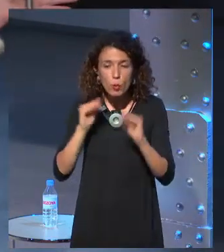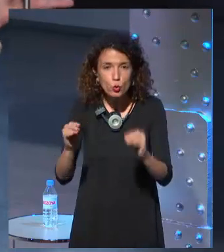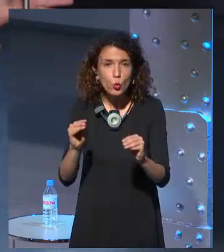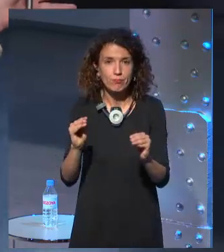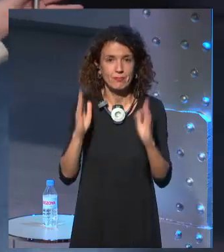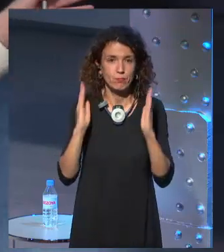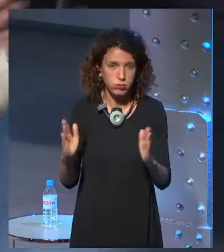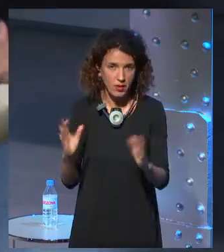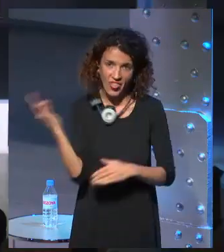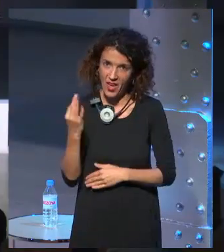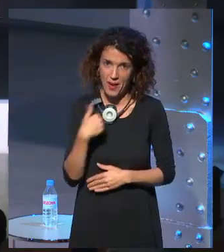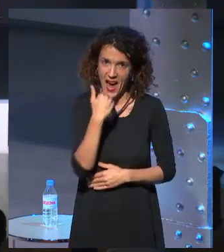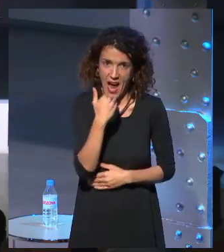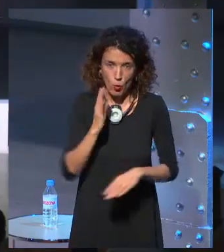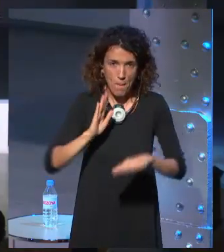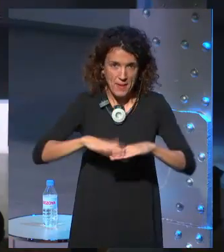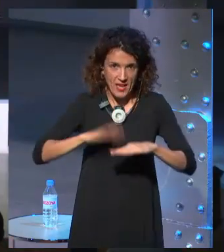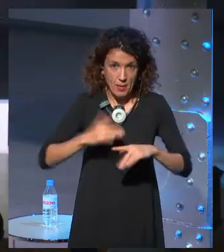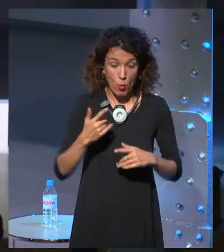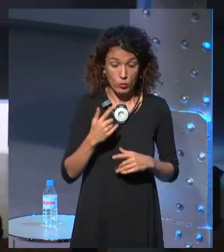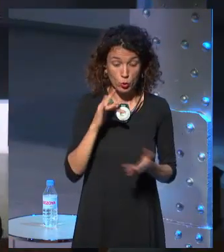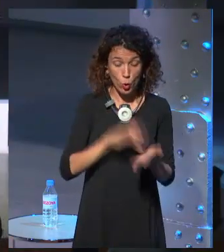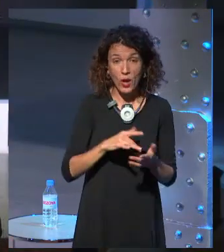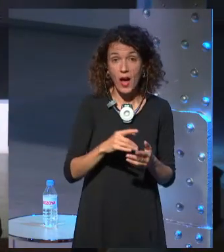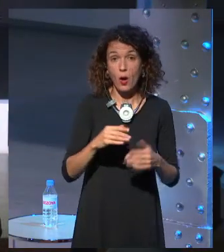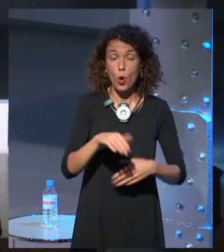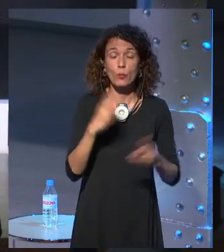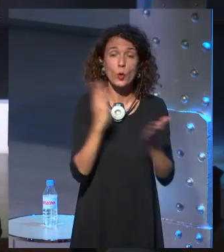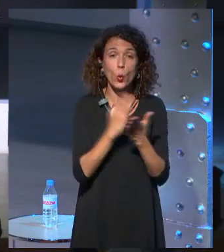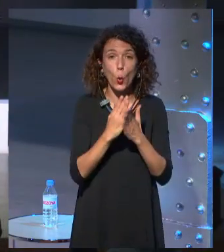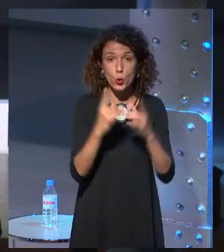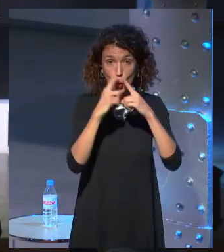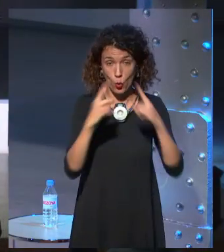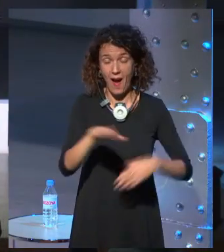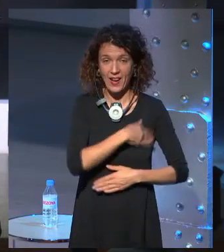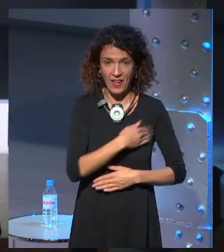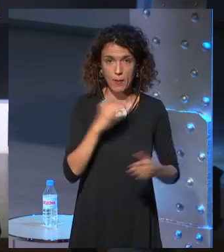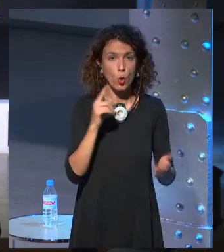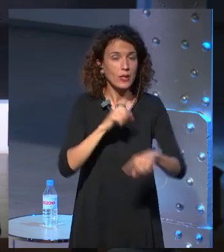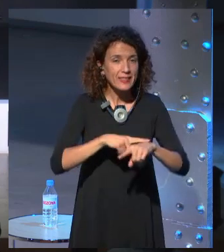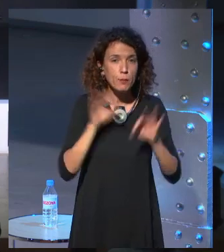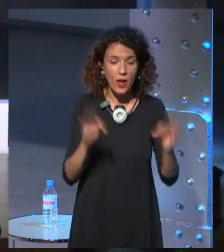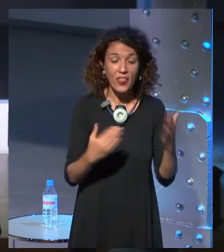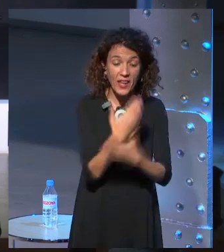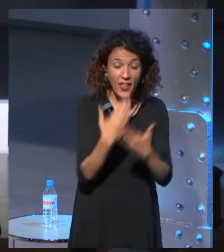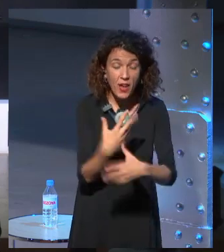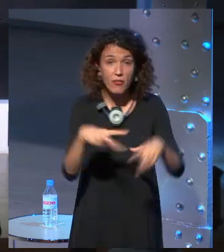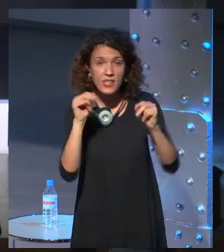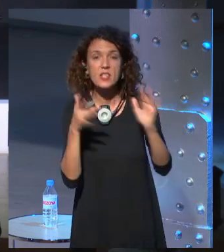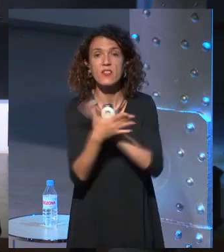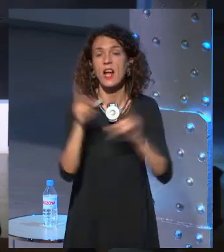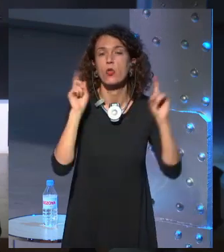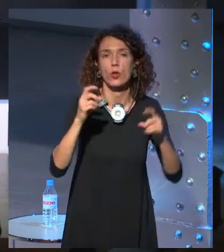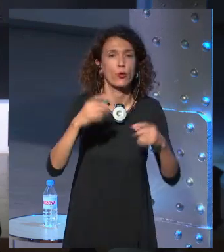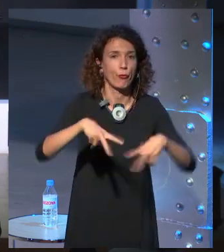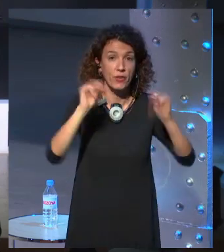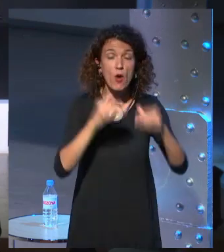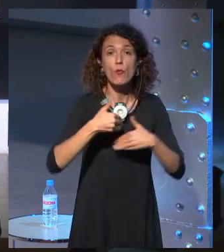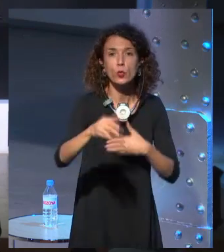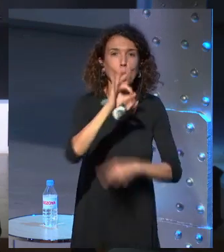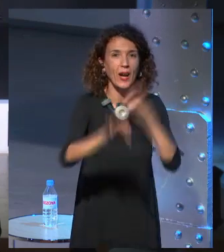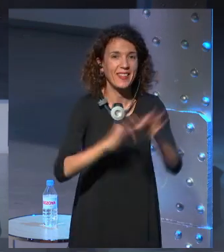lasts so long. When we finish so many grades, we're done, right? In the future, we won't be organizing things